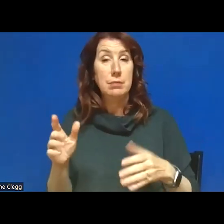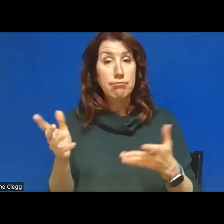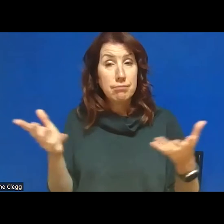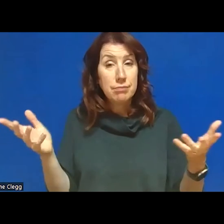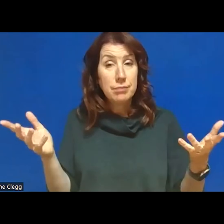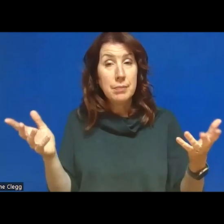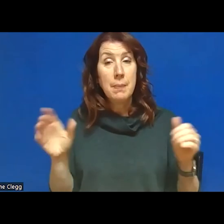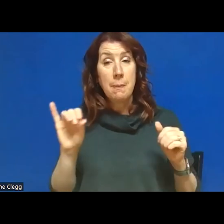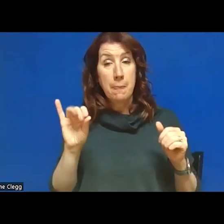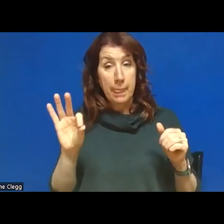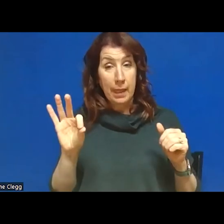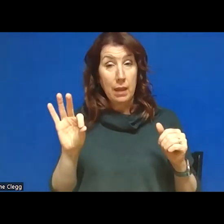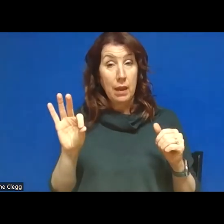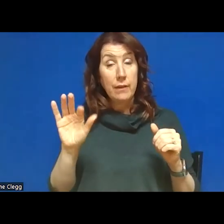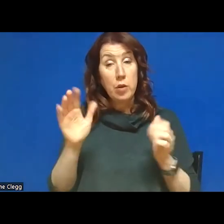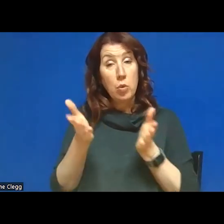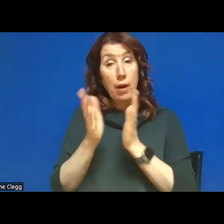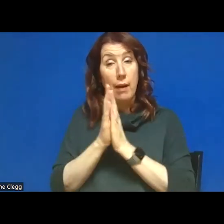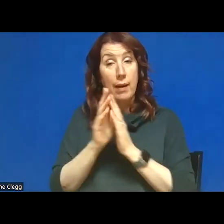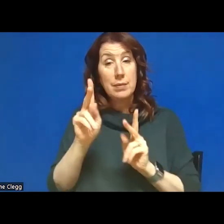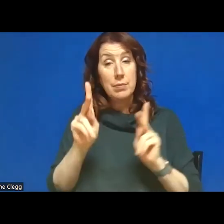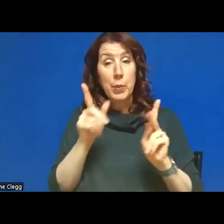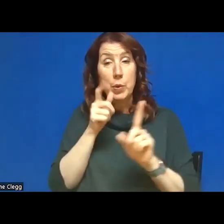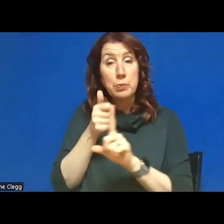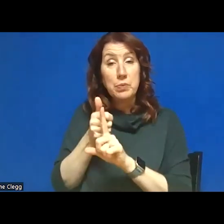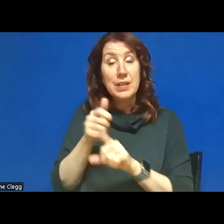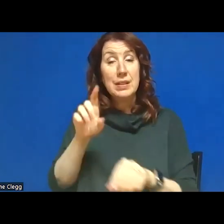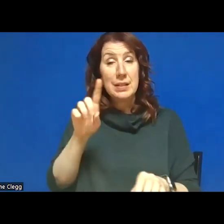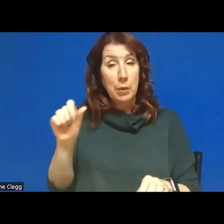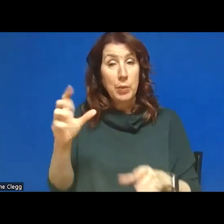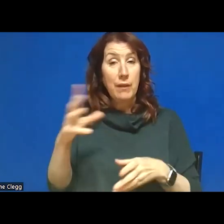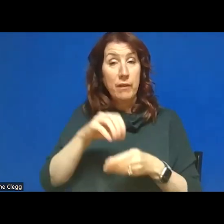If you involve disabled people from the beginning of any planning process, I can